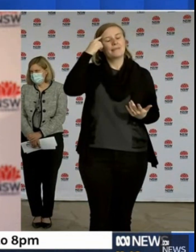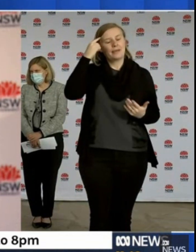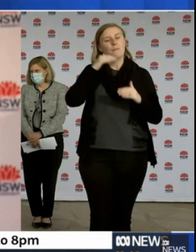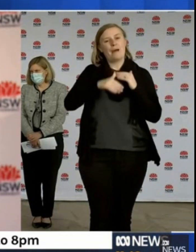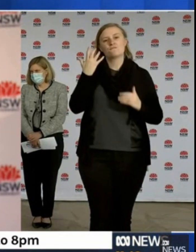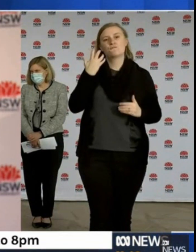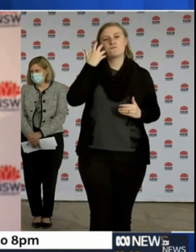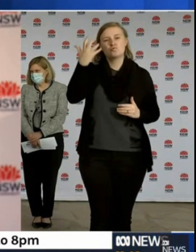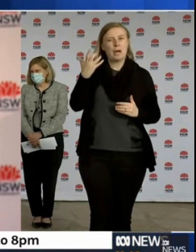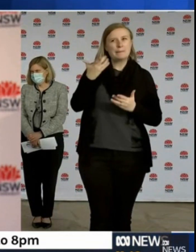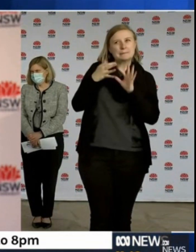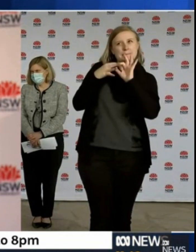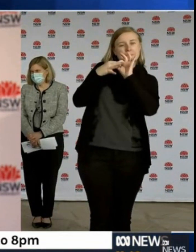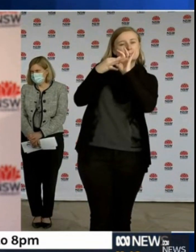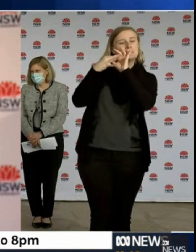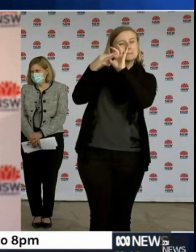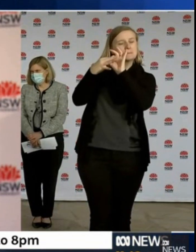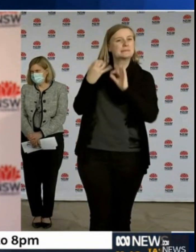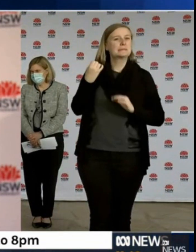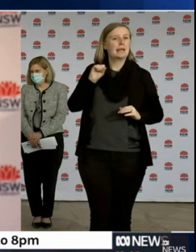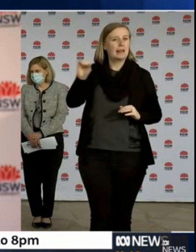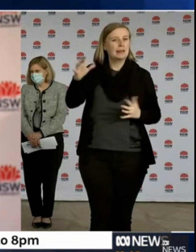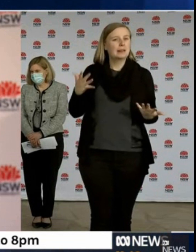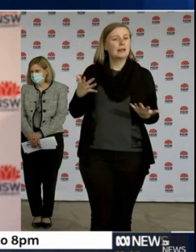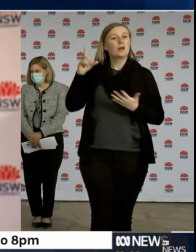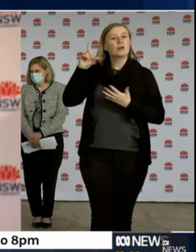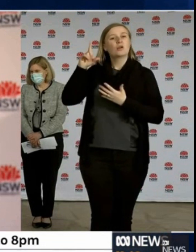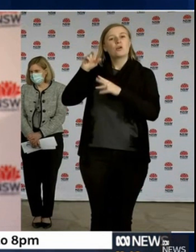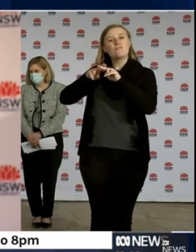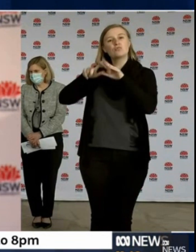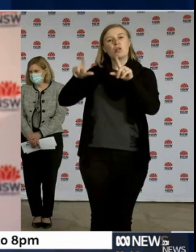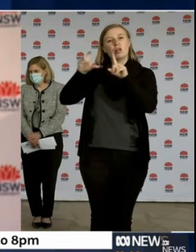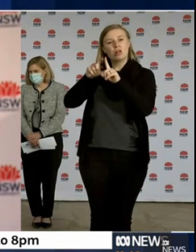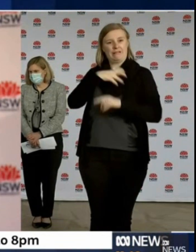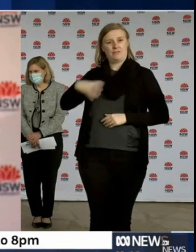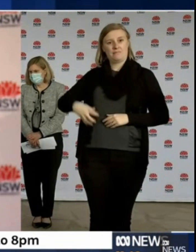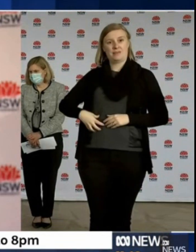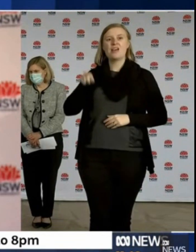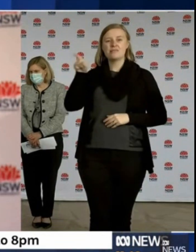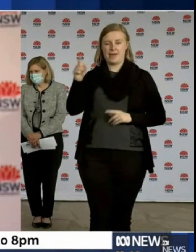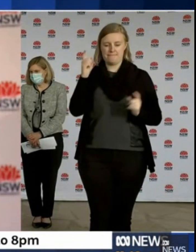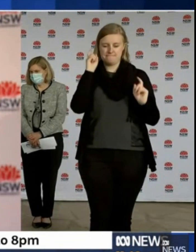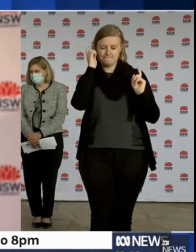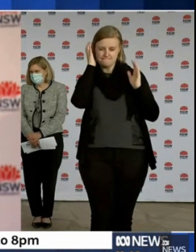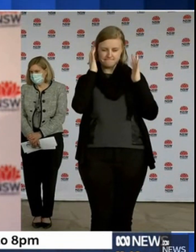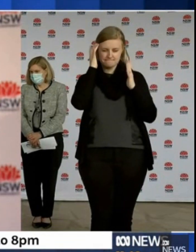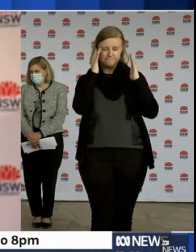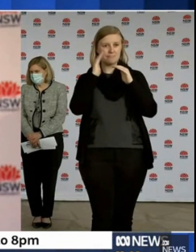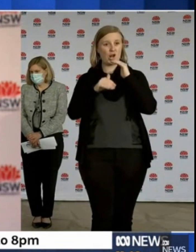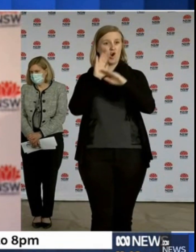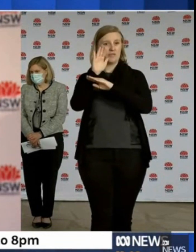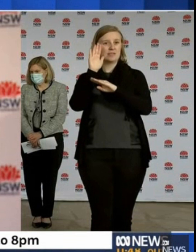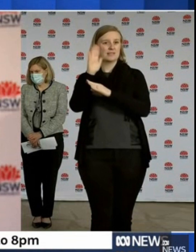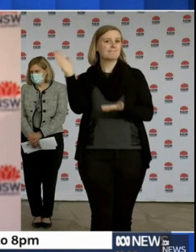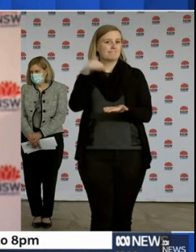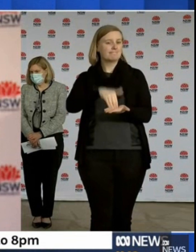all the things the federal government has to factor in terms of international returns, as that's their policy area. What we're doing as a state is our